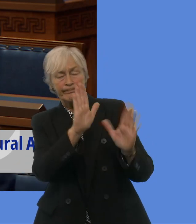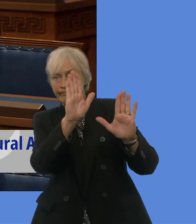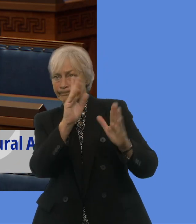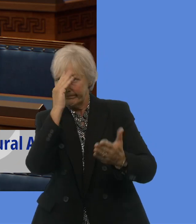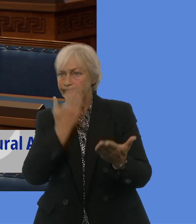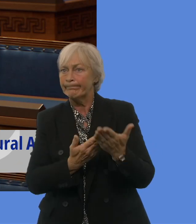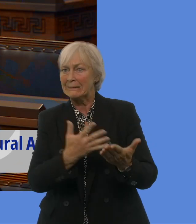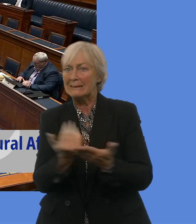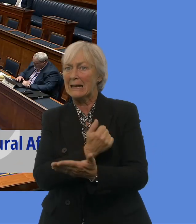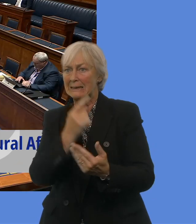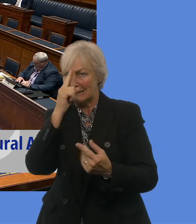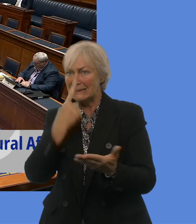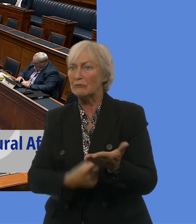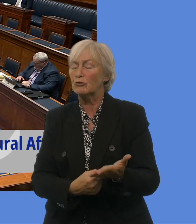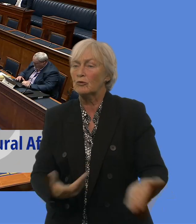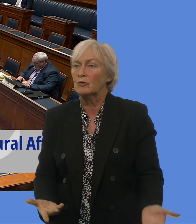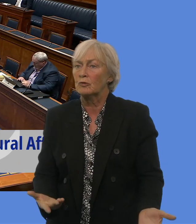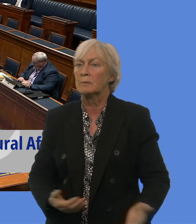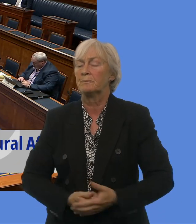this. Alan Chambers.